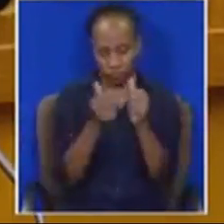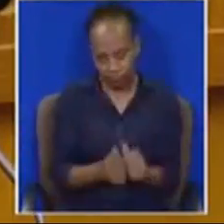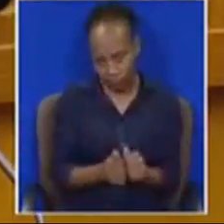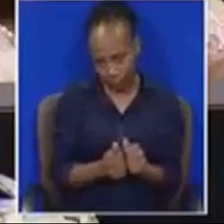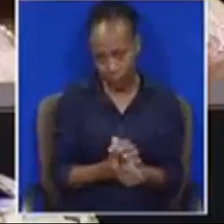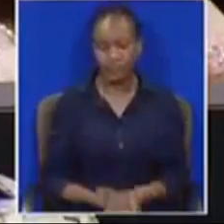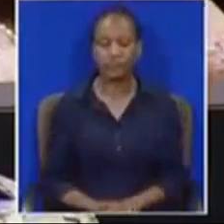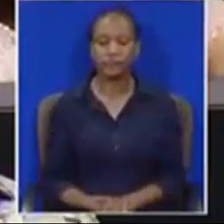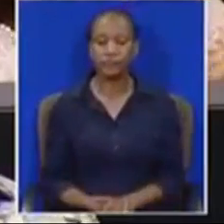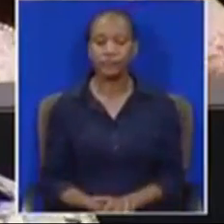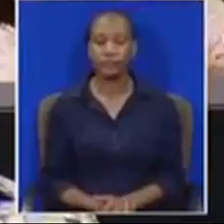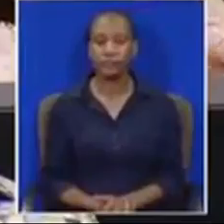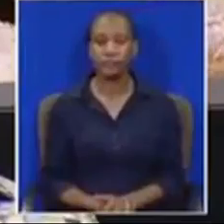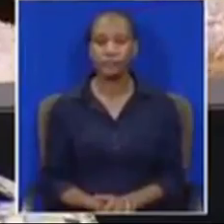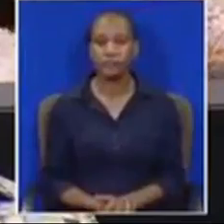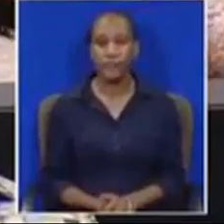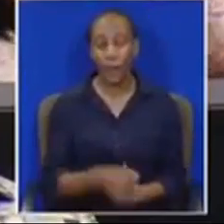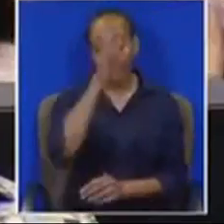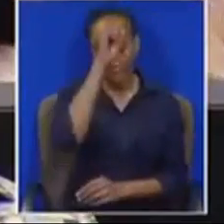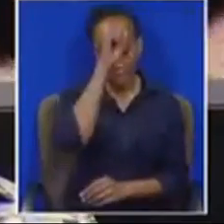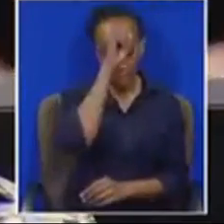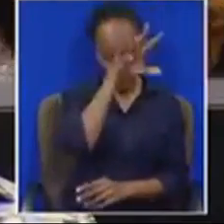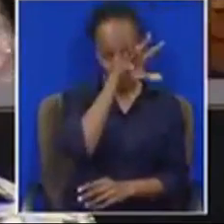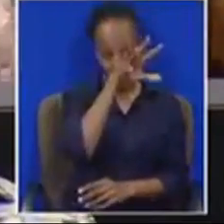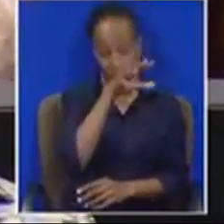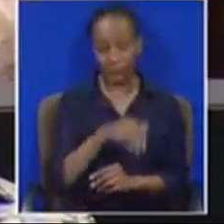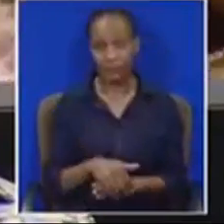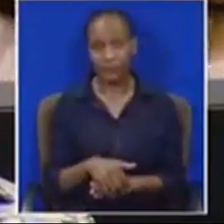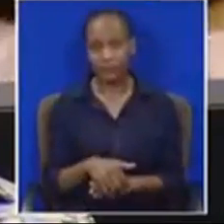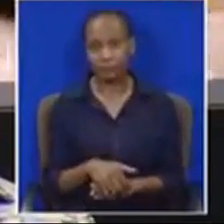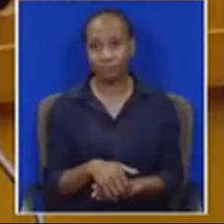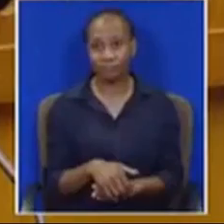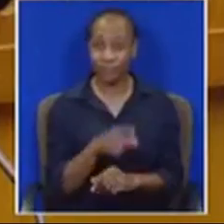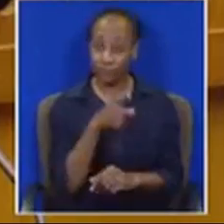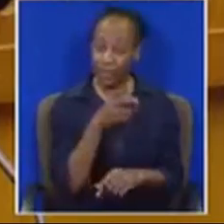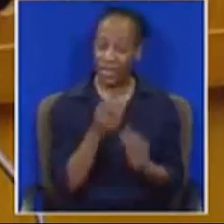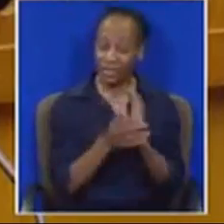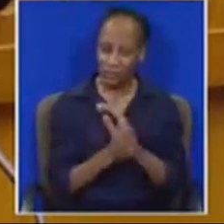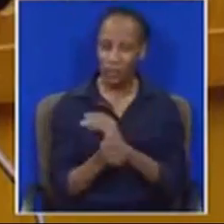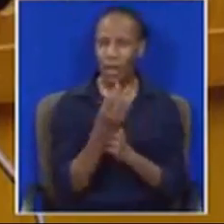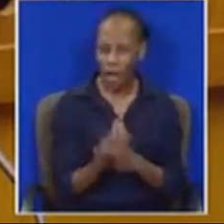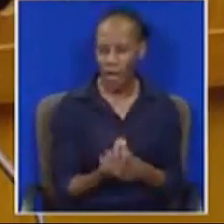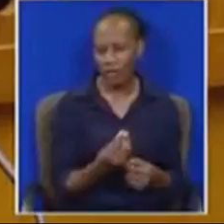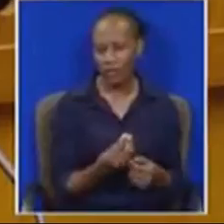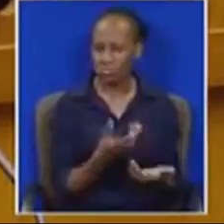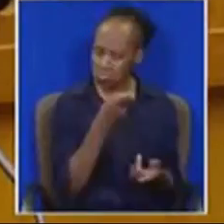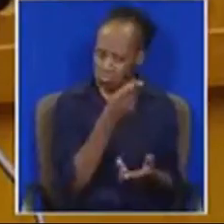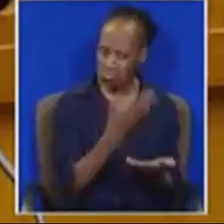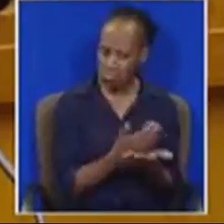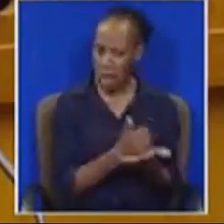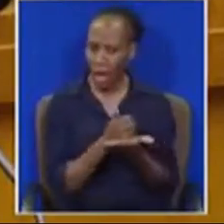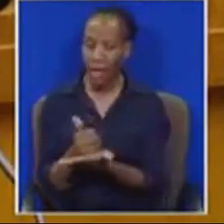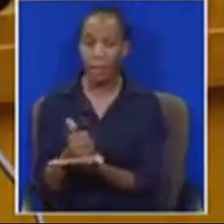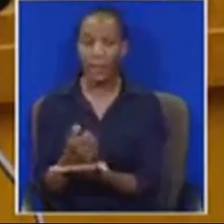Mining is another area that has massive unrealized potential for growth and job